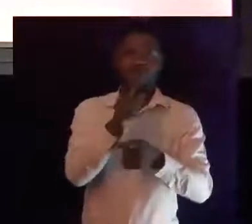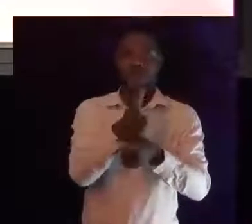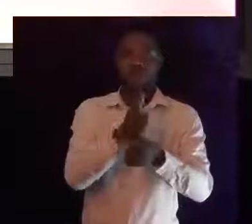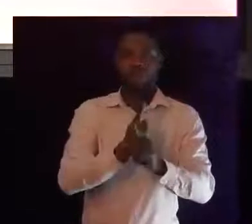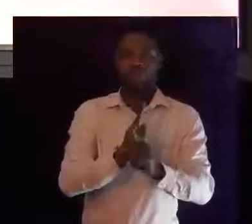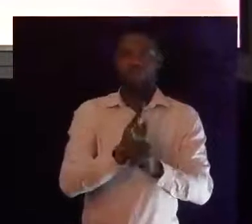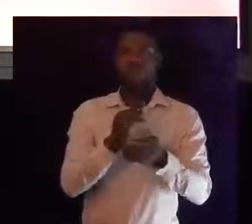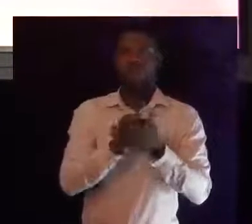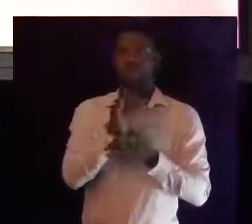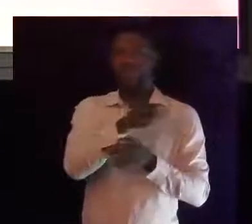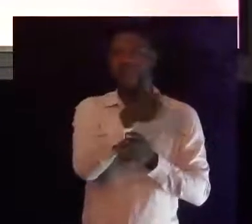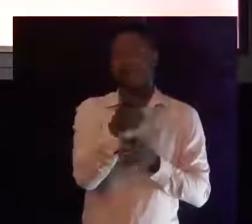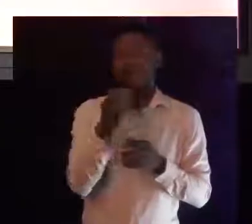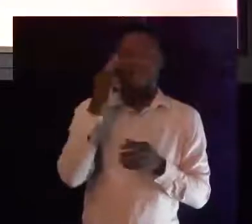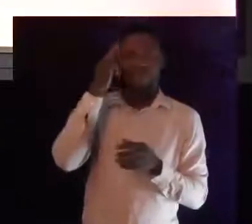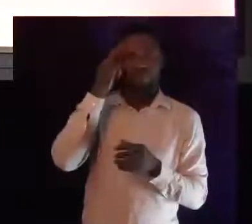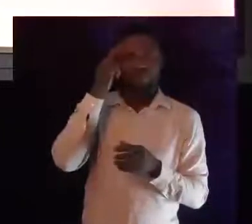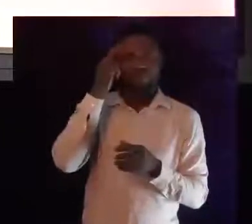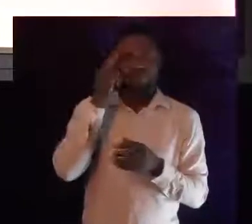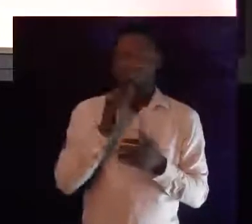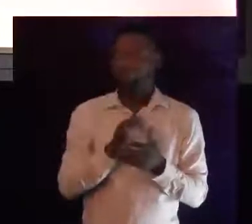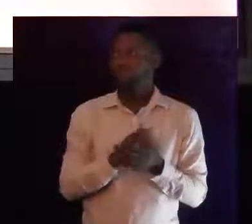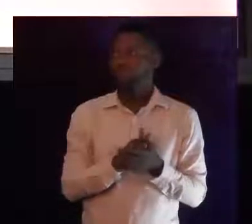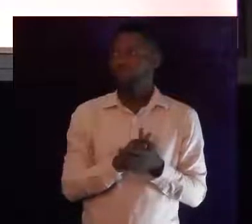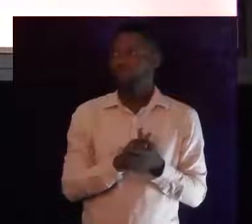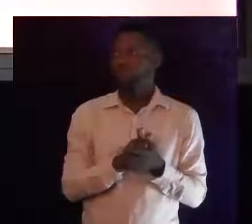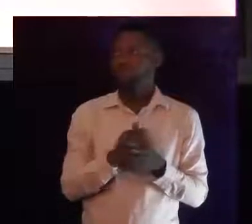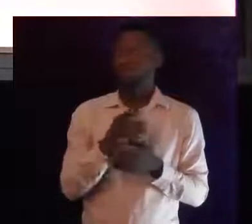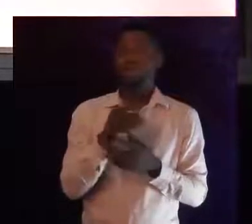the loan. So that's another reason.